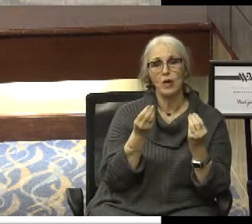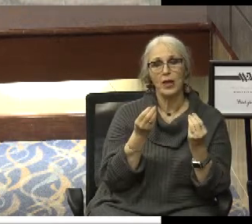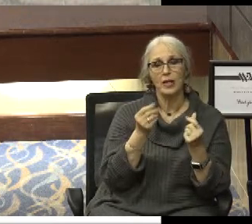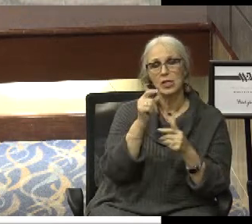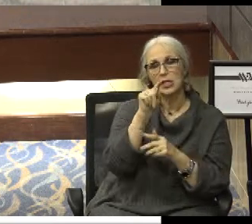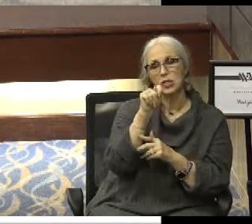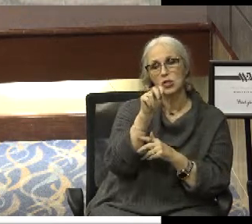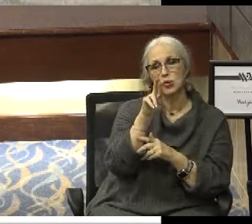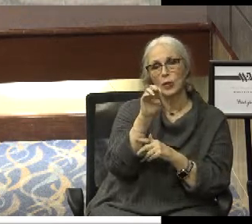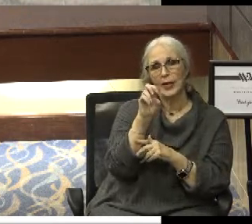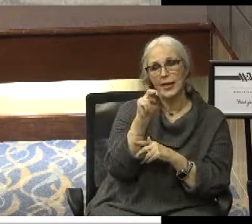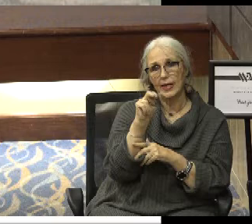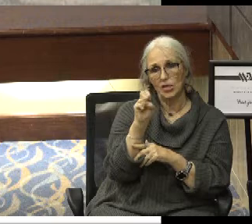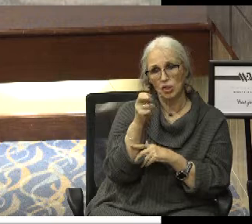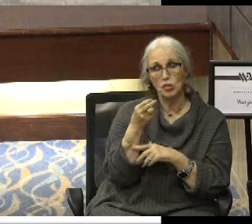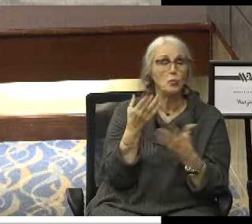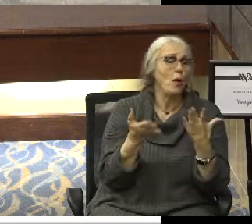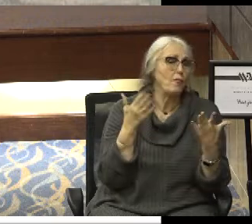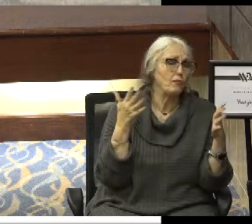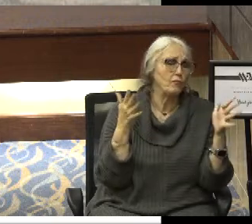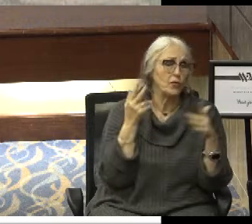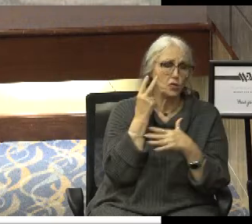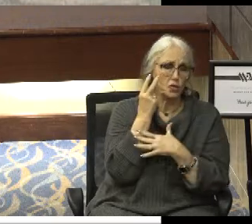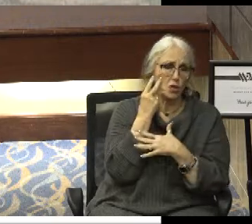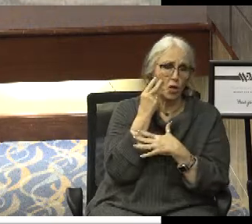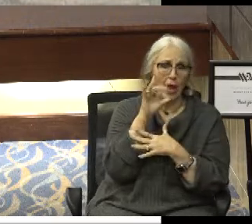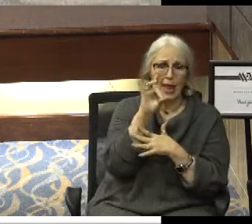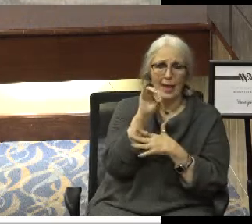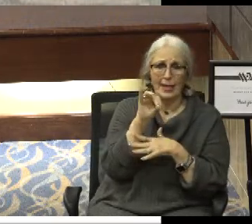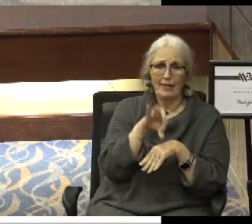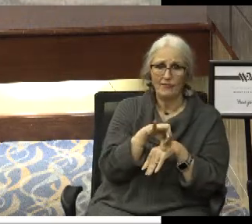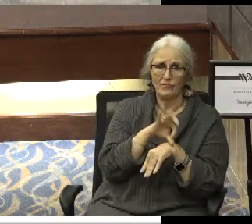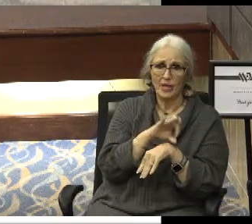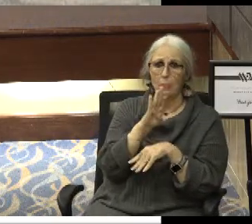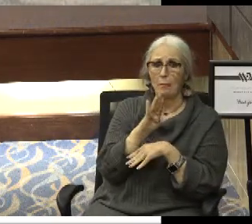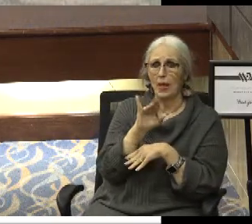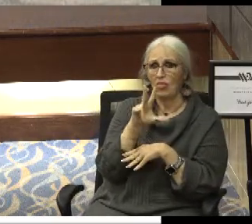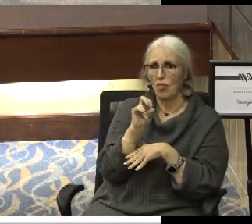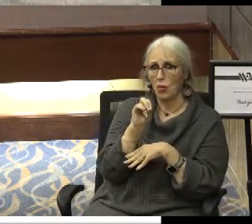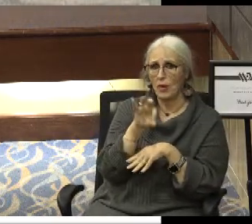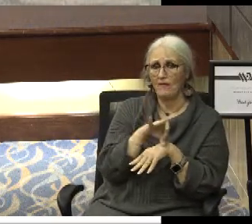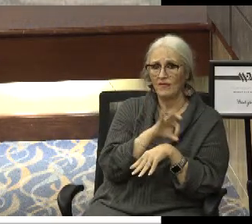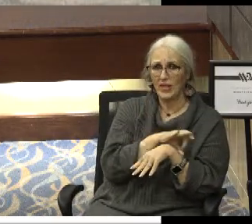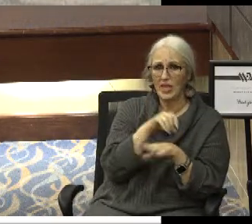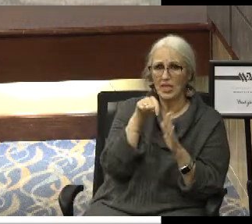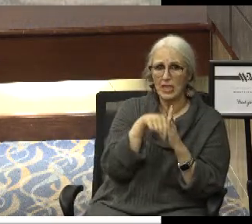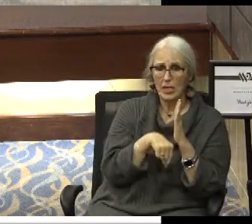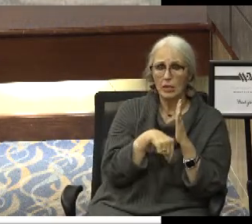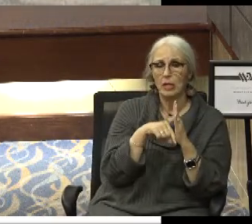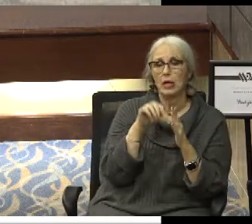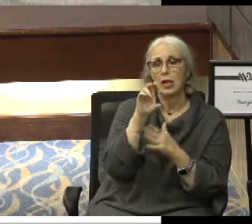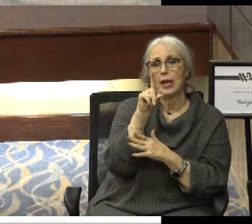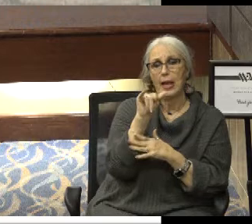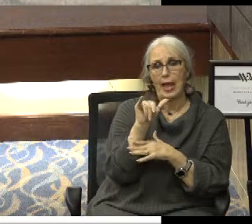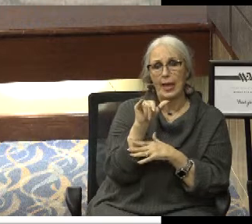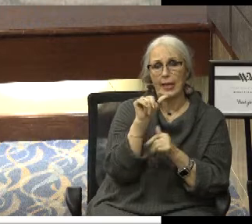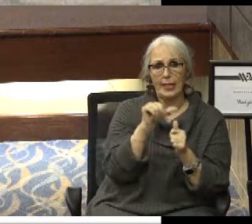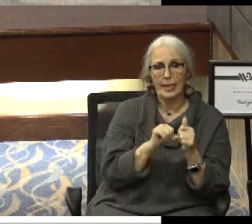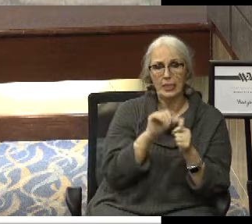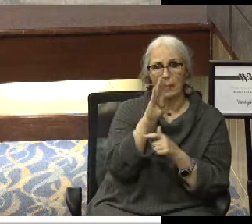trench, which you probably saw, that was about 80 feet by 30 feet deep, to lay each one of those